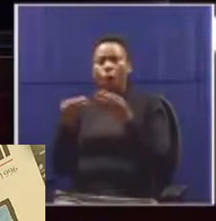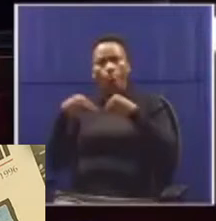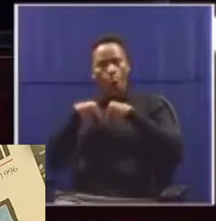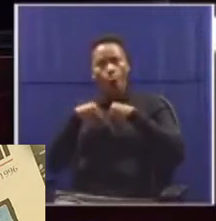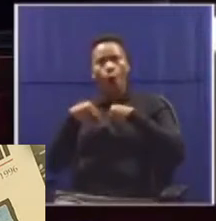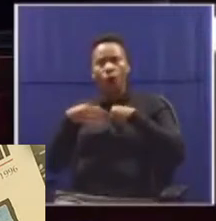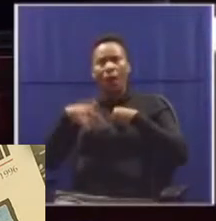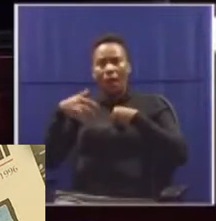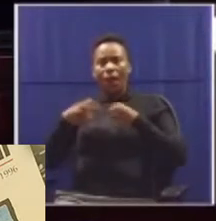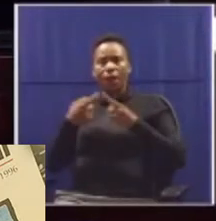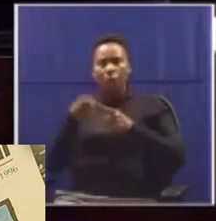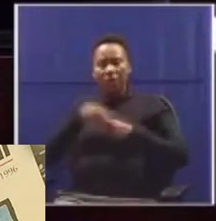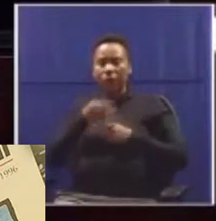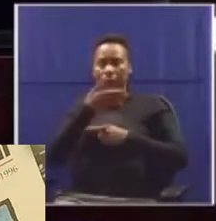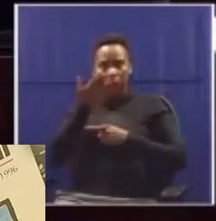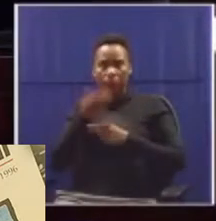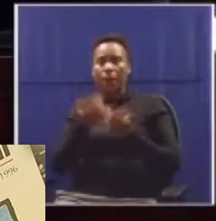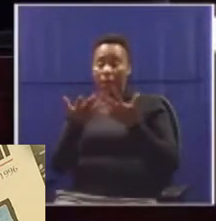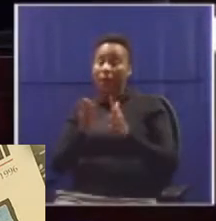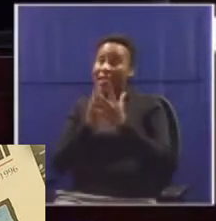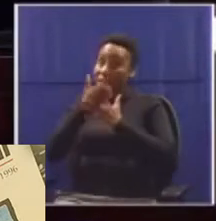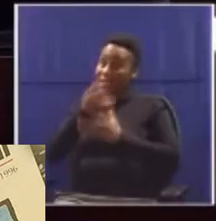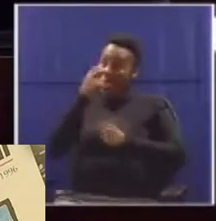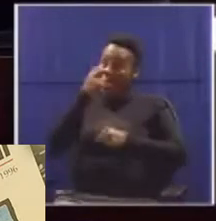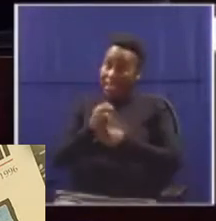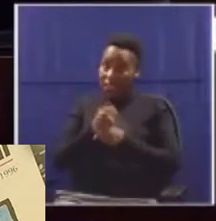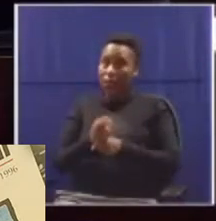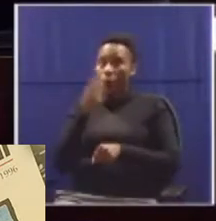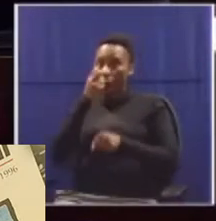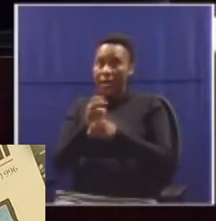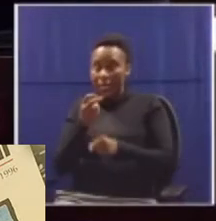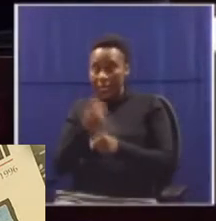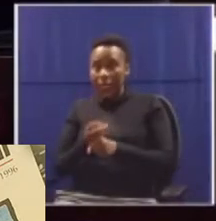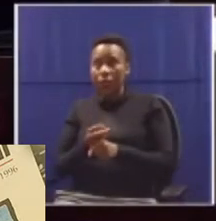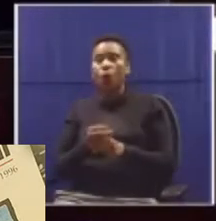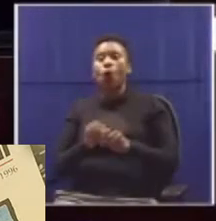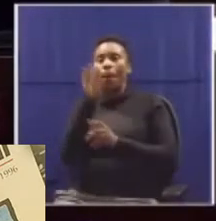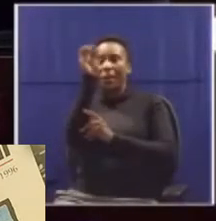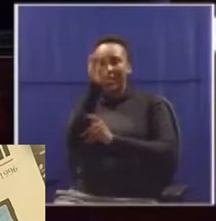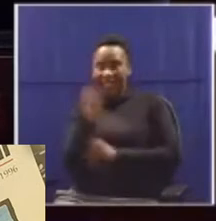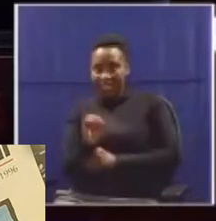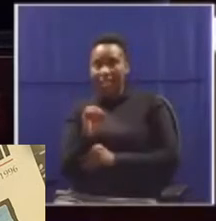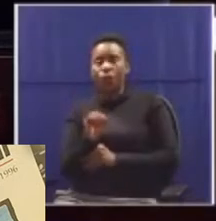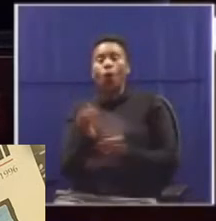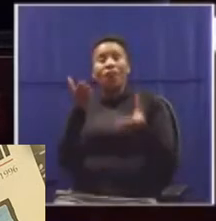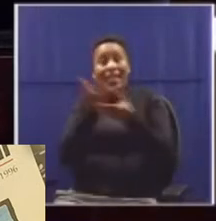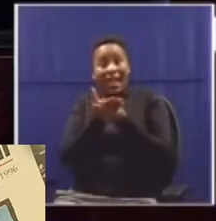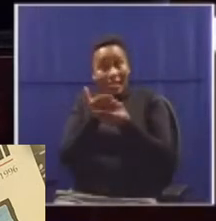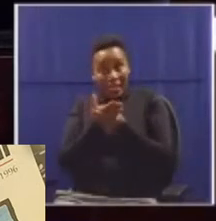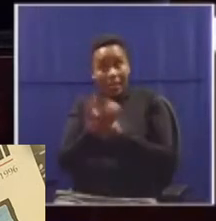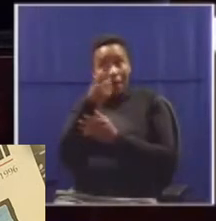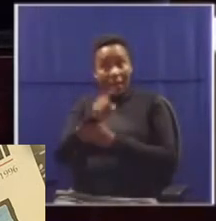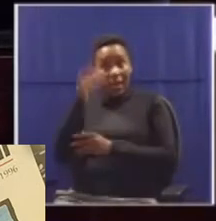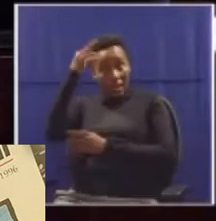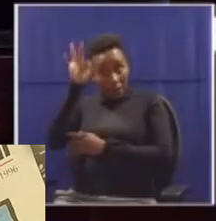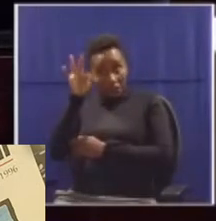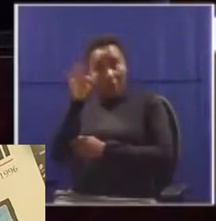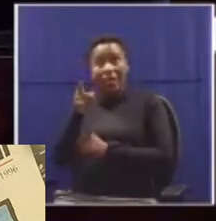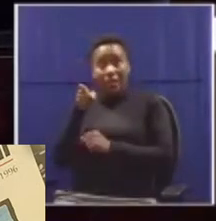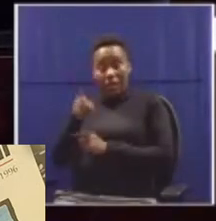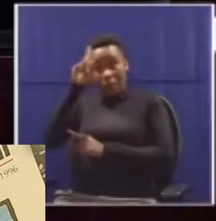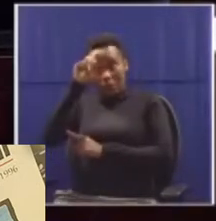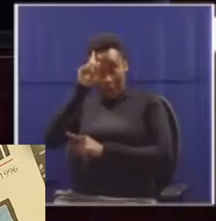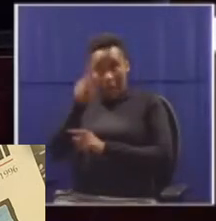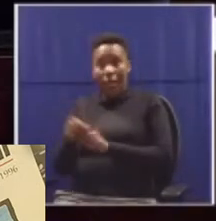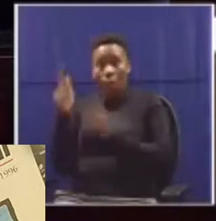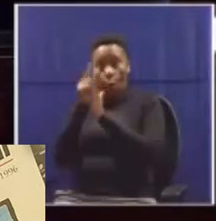legislative intervention needed should be to have a prescribed percentage of cases by the state to be handled by black lawyers